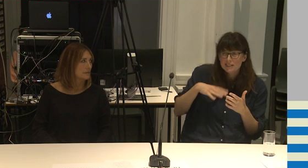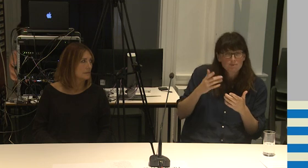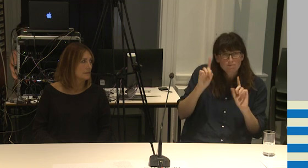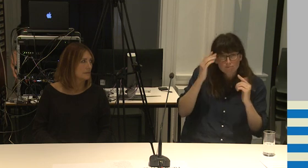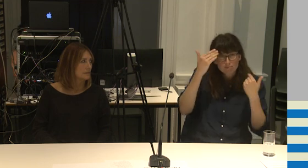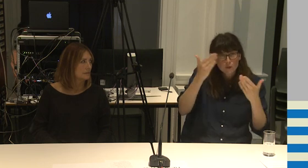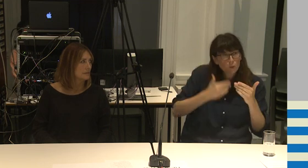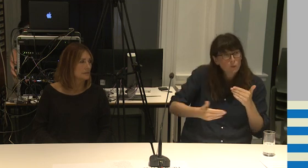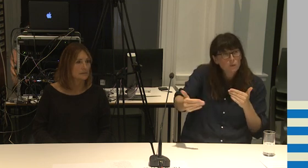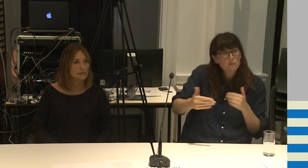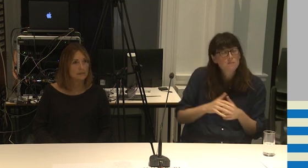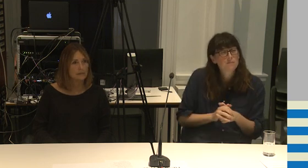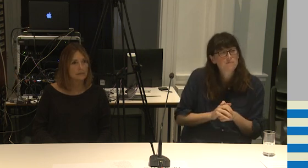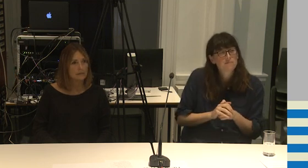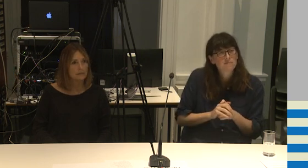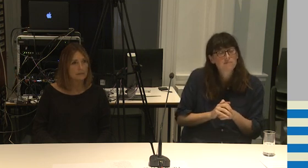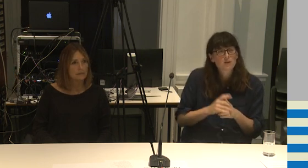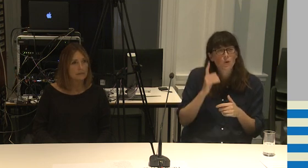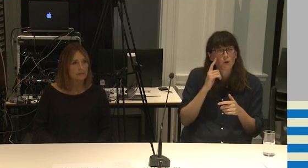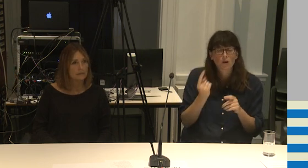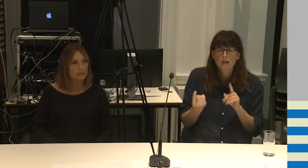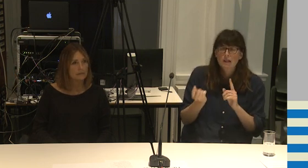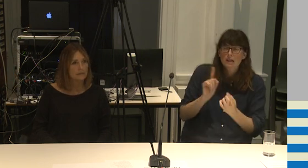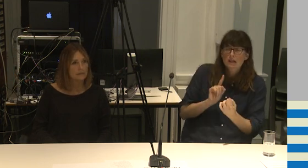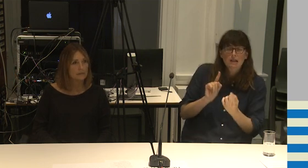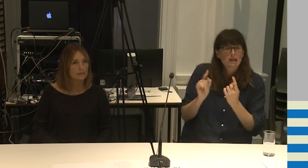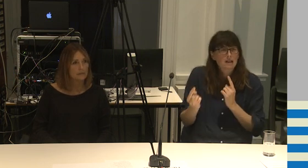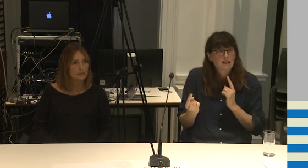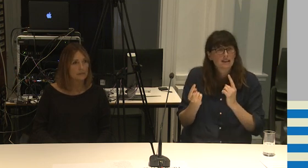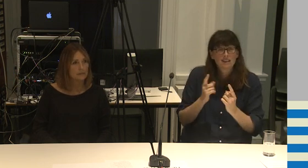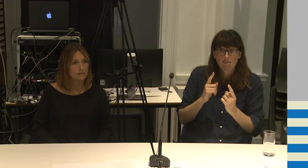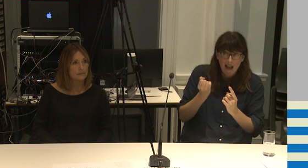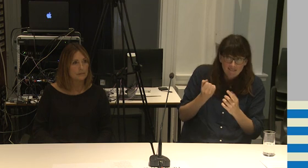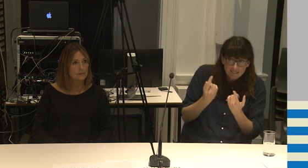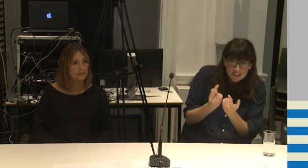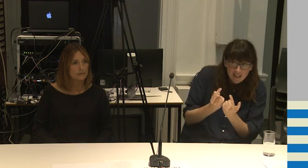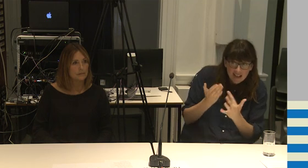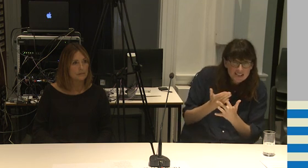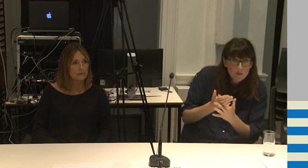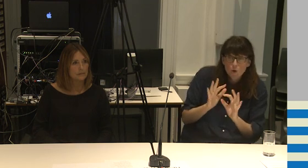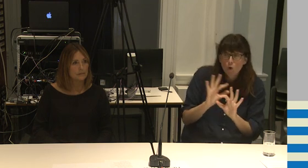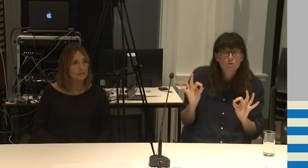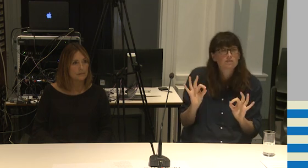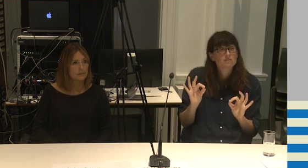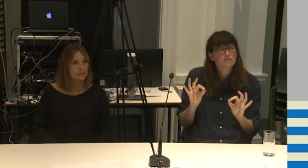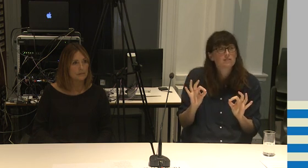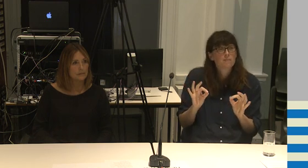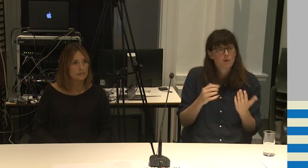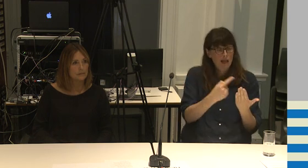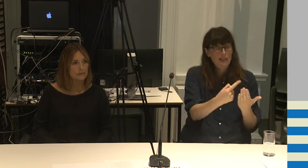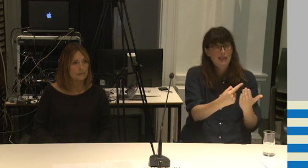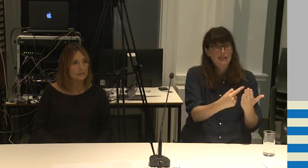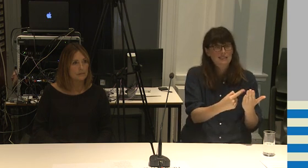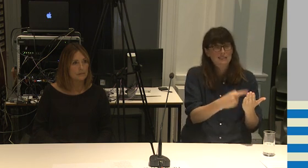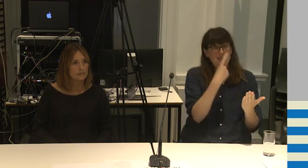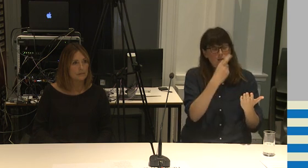yet. And you kind of have this little dance of being like, is there anything existing? But at the moment, it's just, there's like a list of